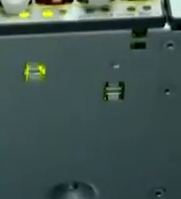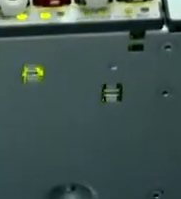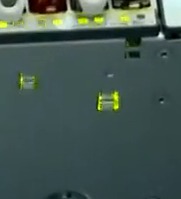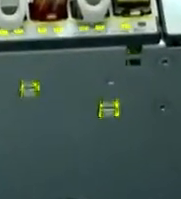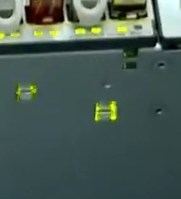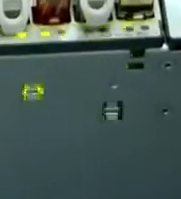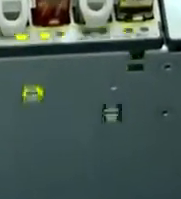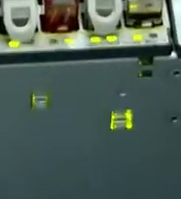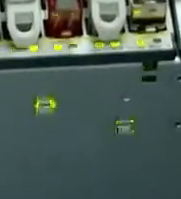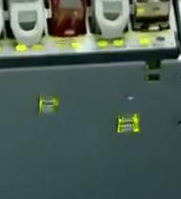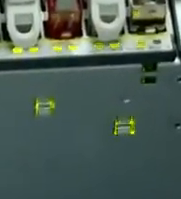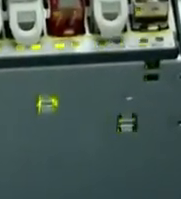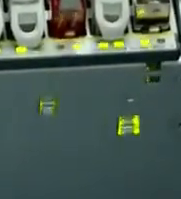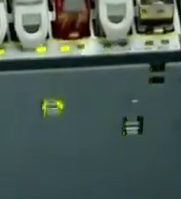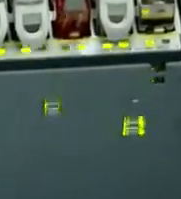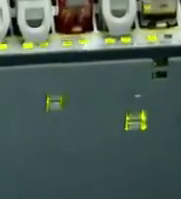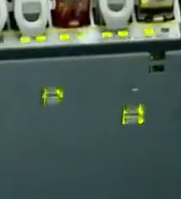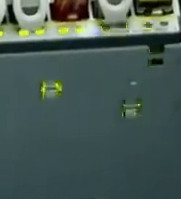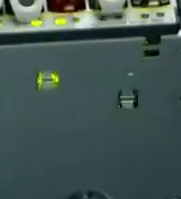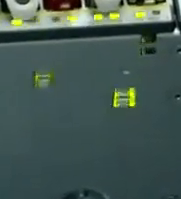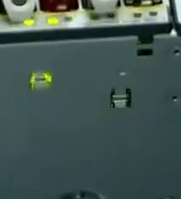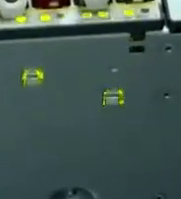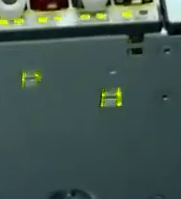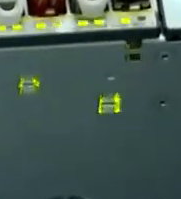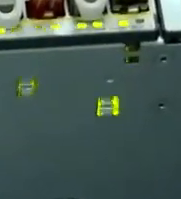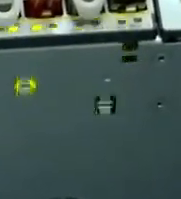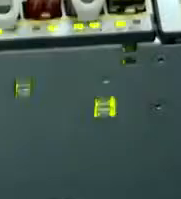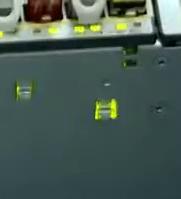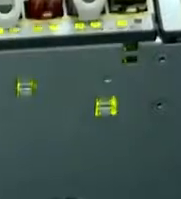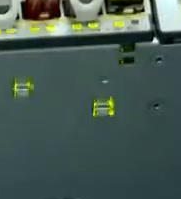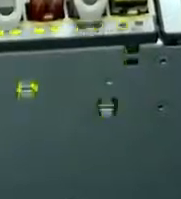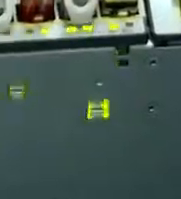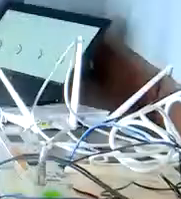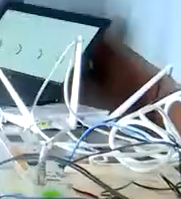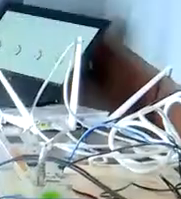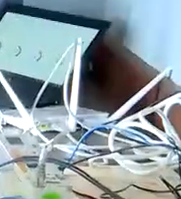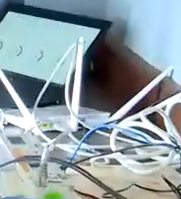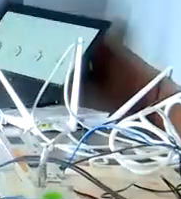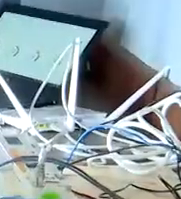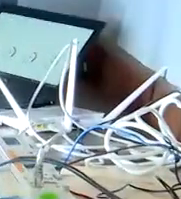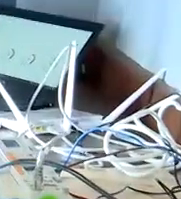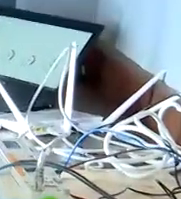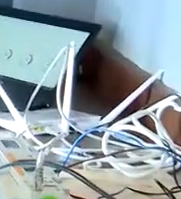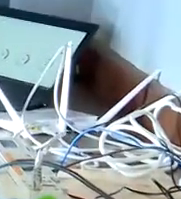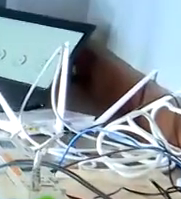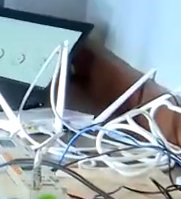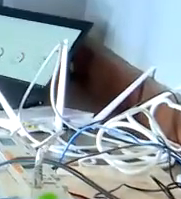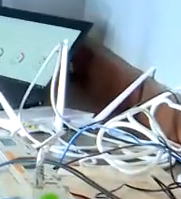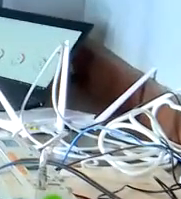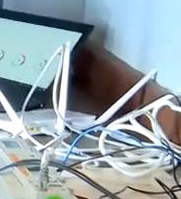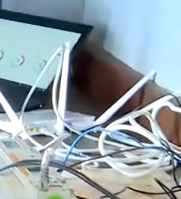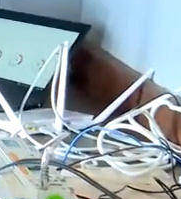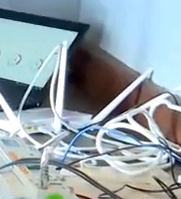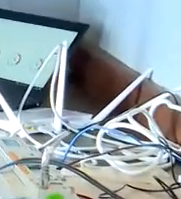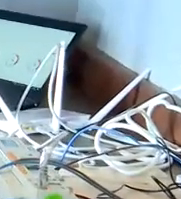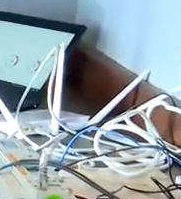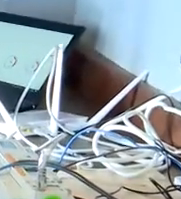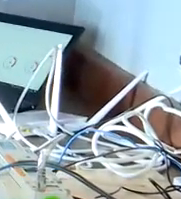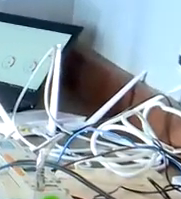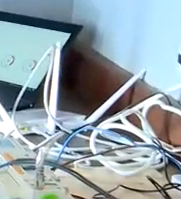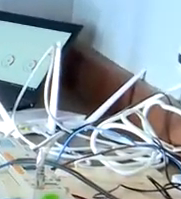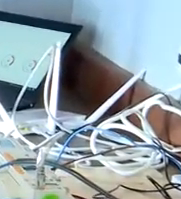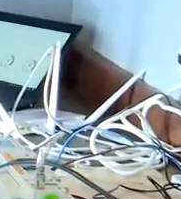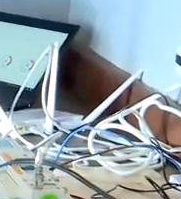is a utility. We get all the customers within our system called Revenue Stadia. Once we've gotten the customers